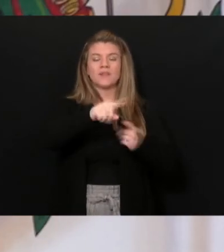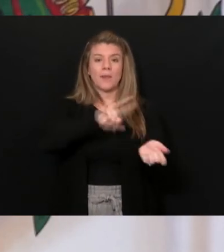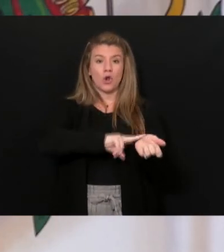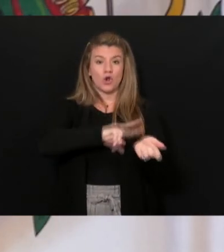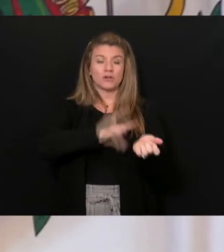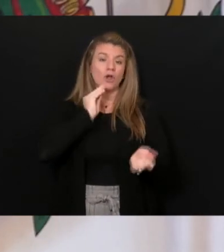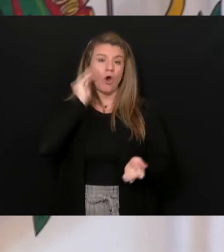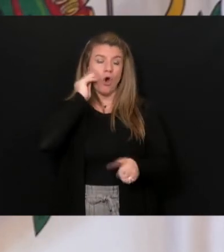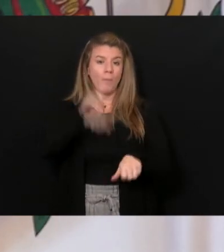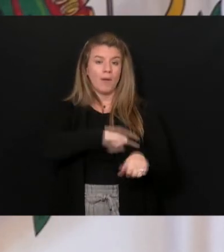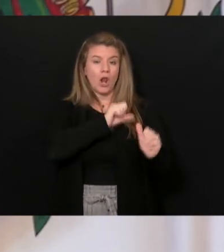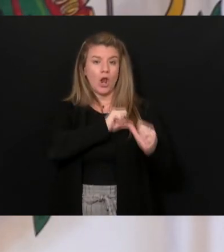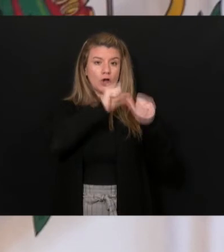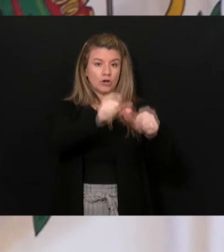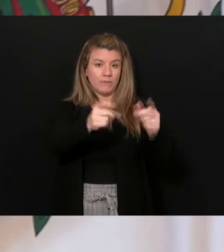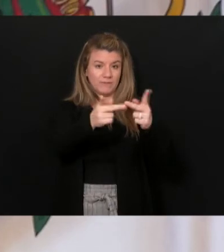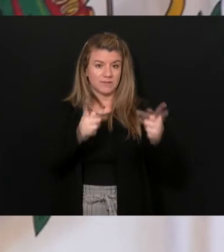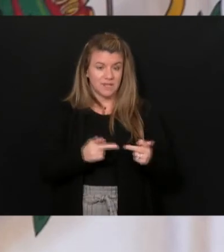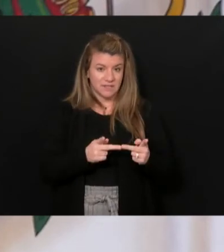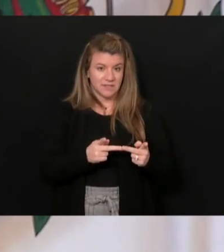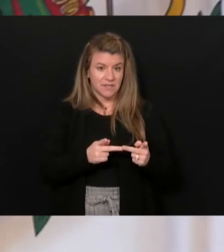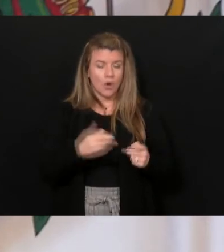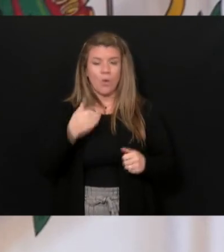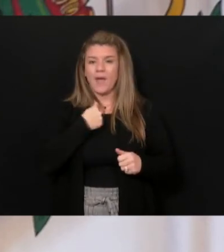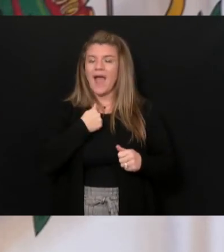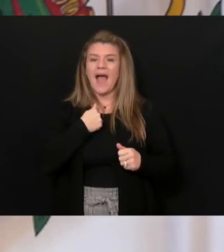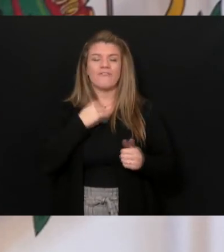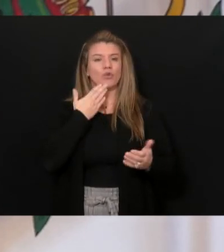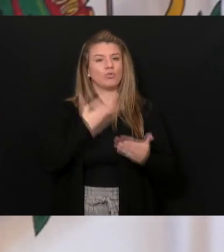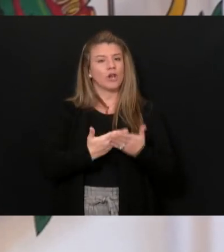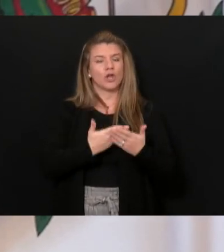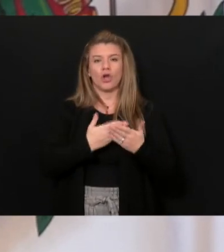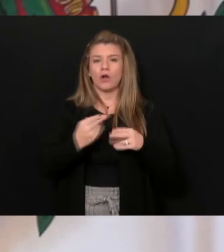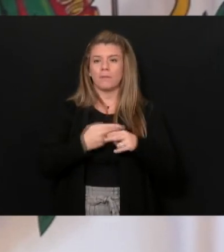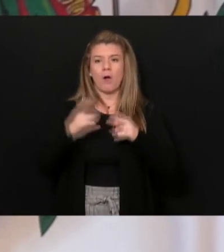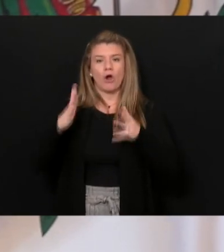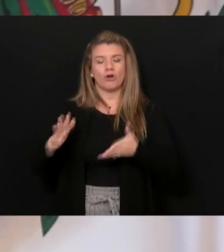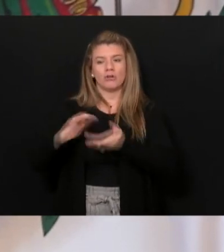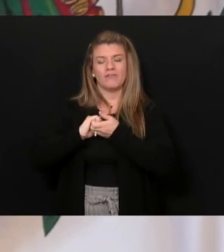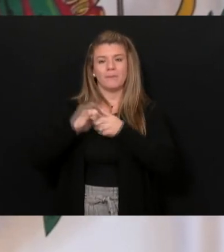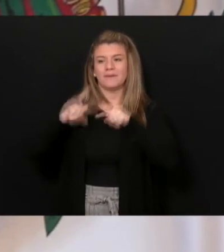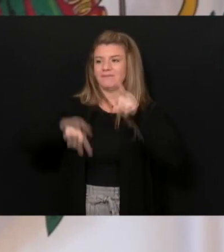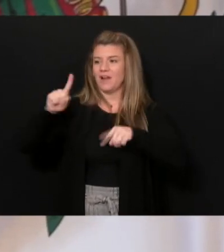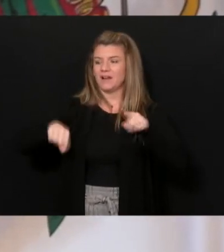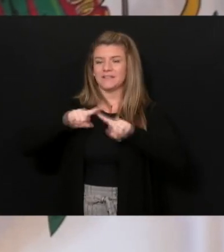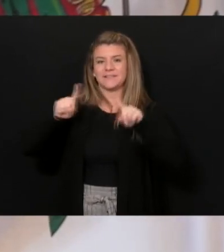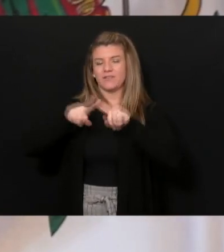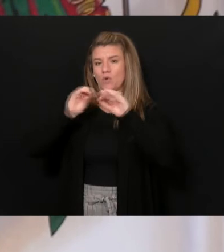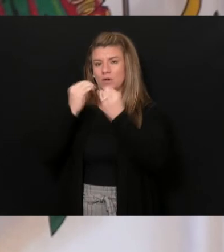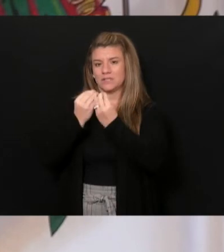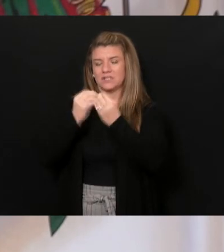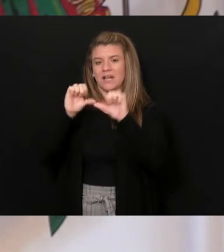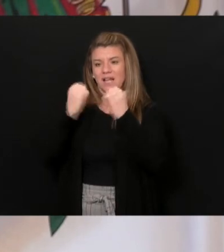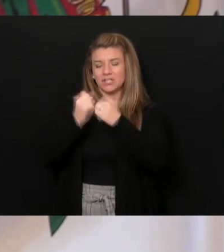and long-term facilities, and we have incredible partners from various organizations working with us across the state to make all this